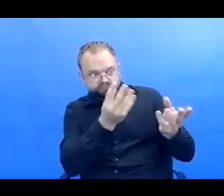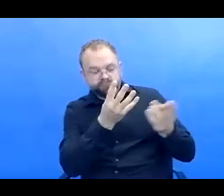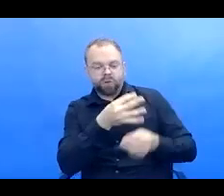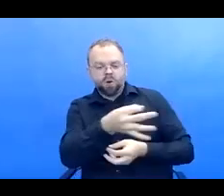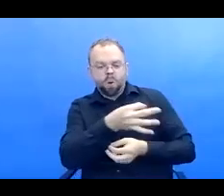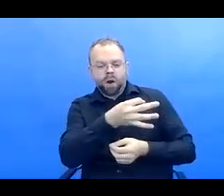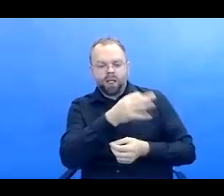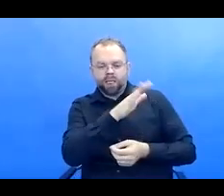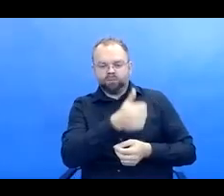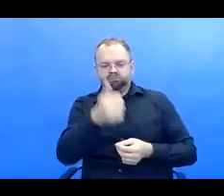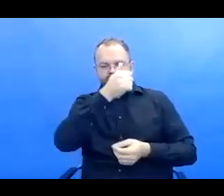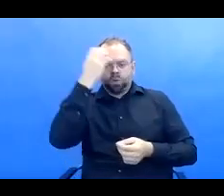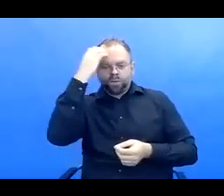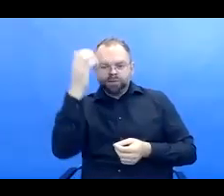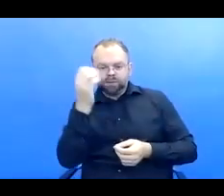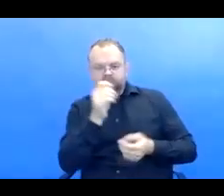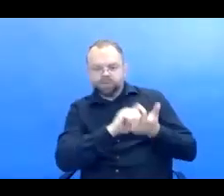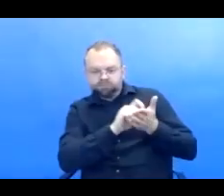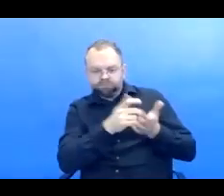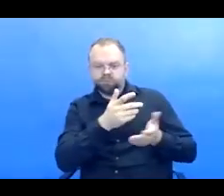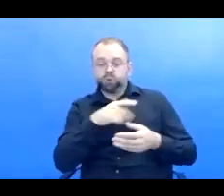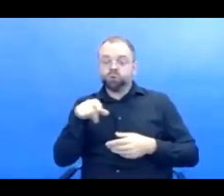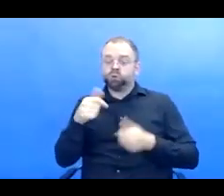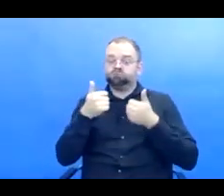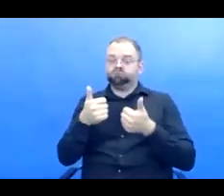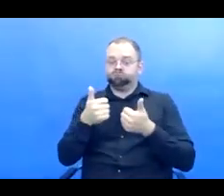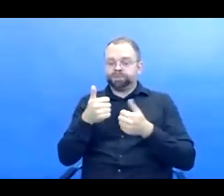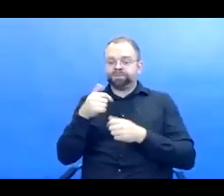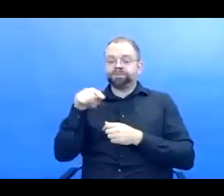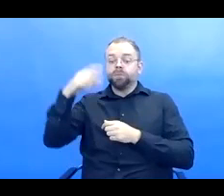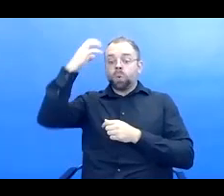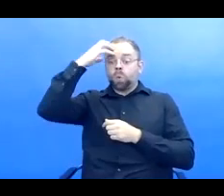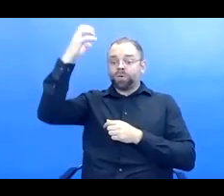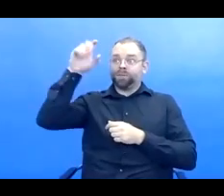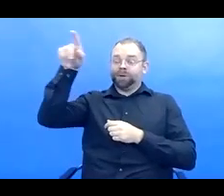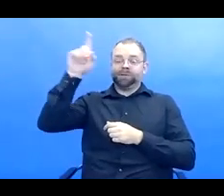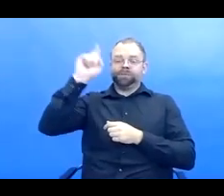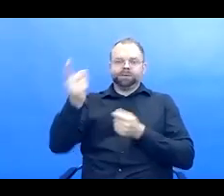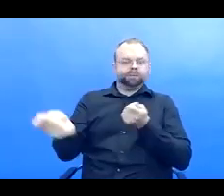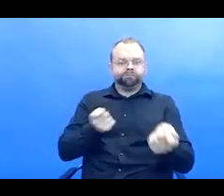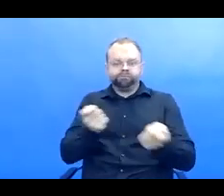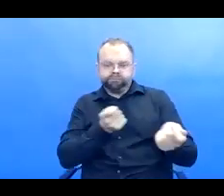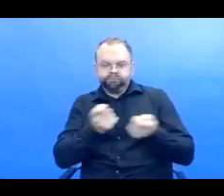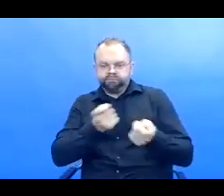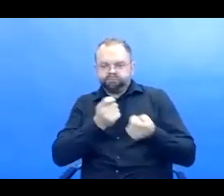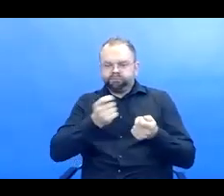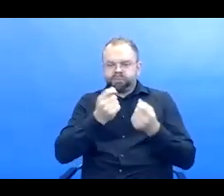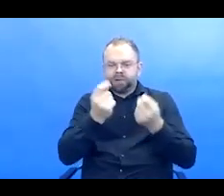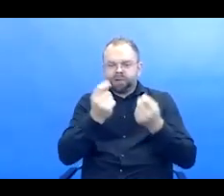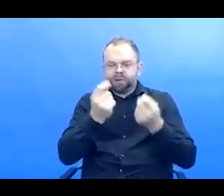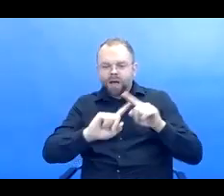authentication and checking on duplicates. Because again, as I said earlier, they said one must not be benefiting from any